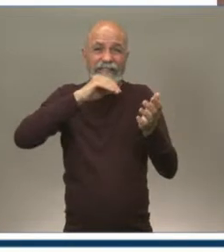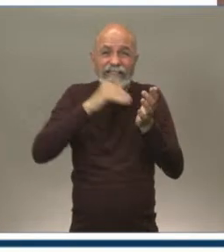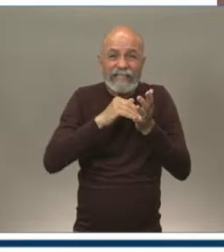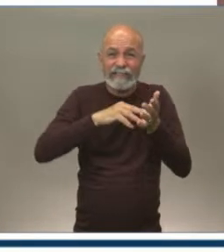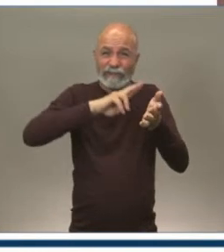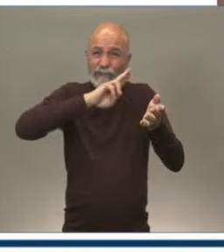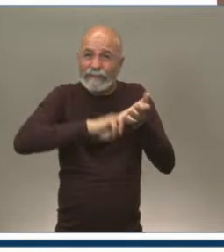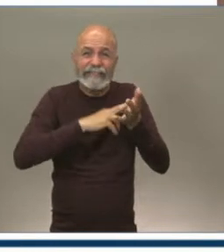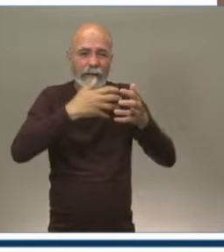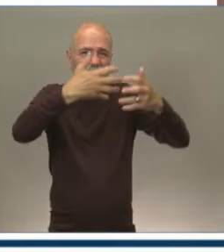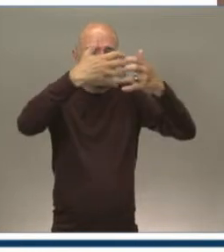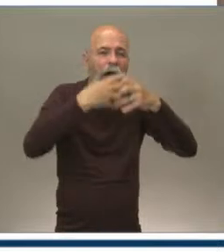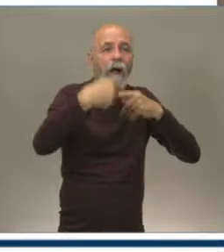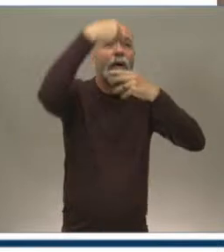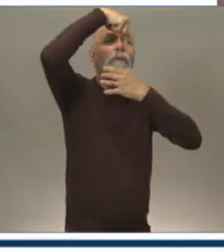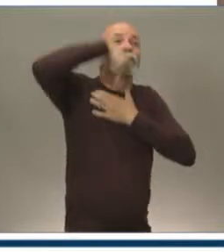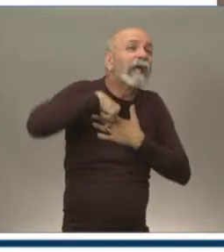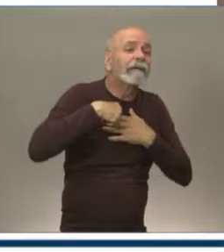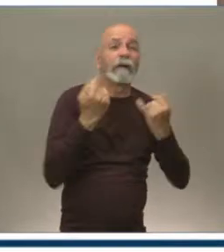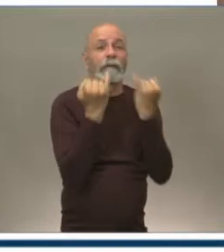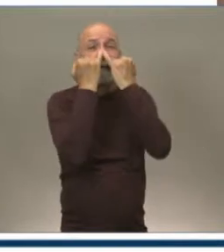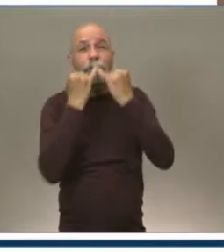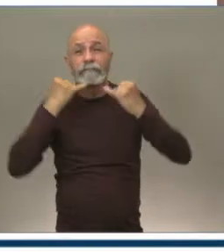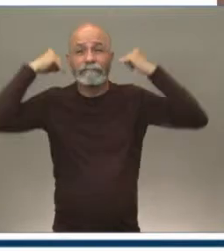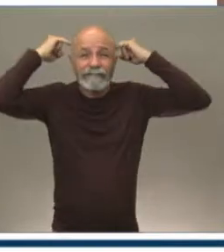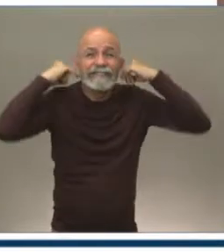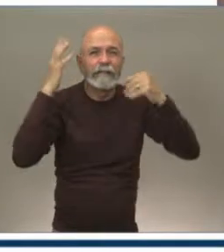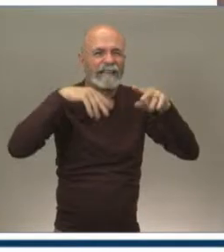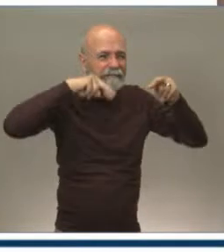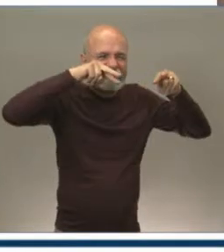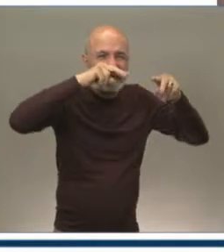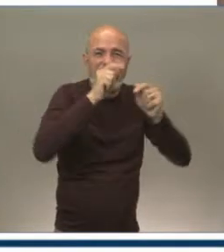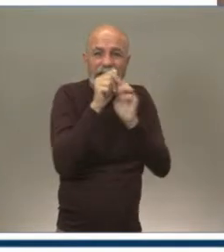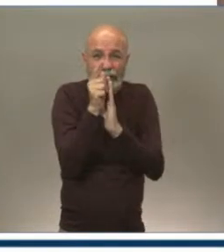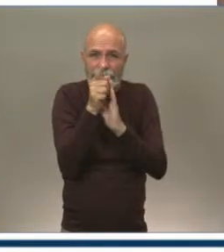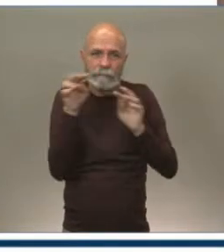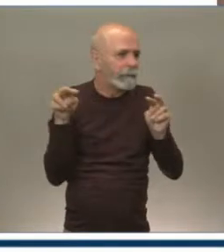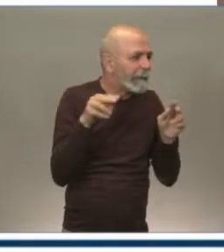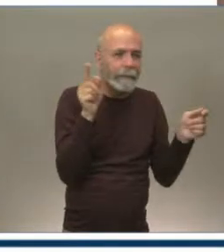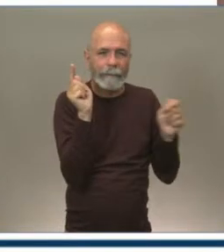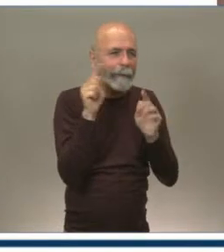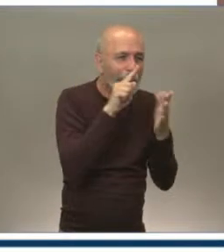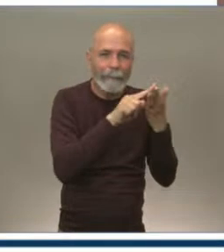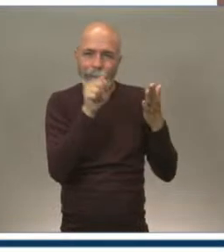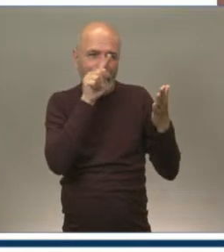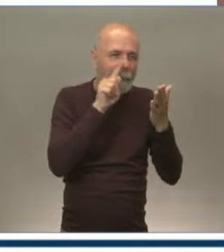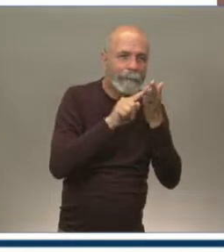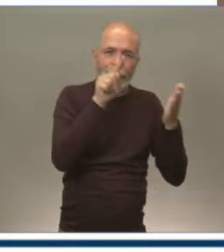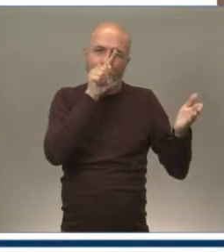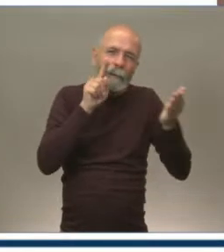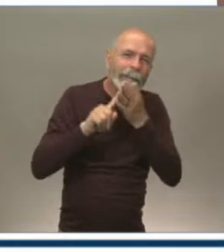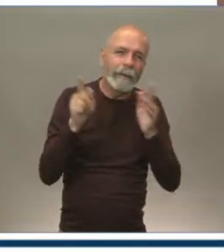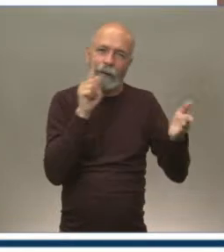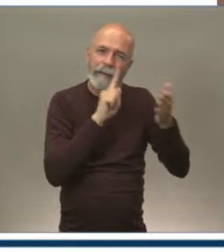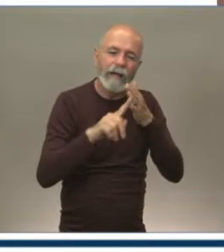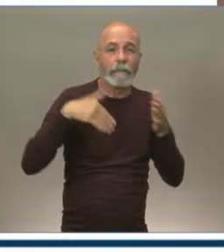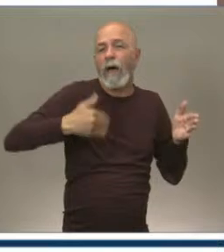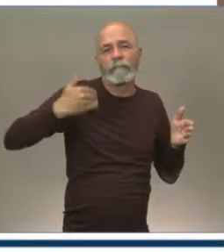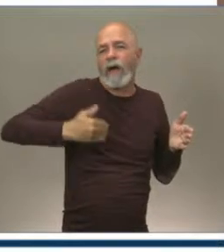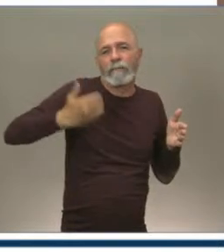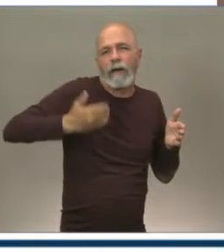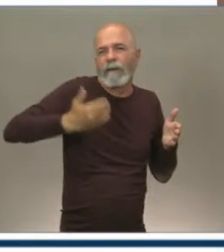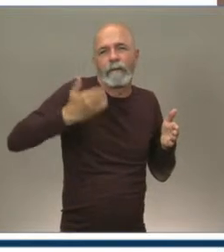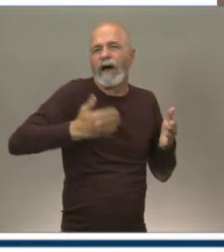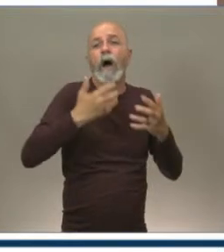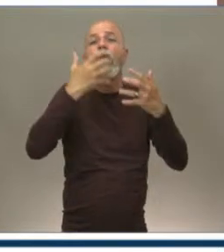require, kind of hourly, continuous monitoring and hourly adjustments to therapies such as oxygen therapies and other